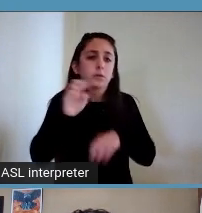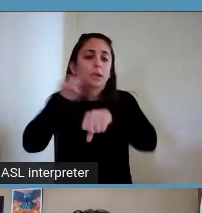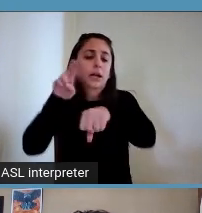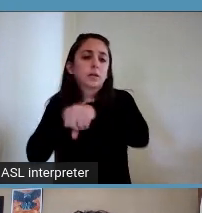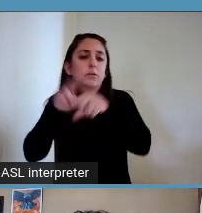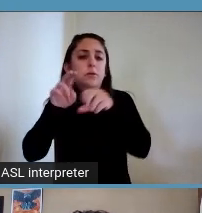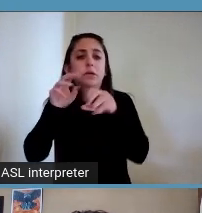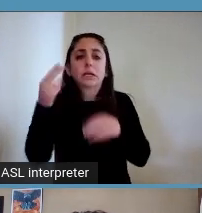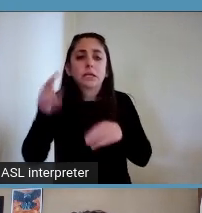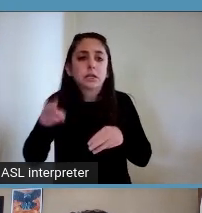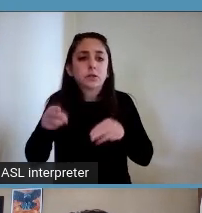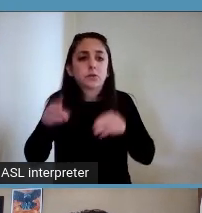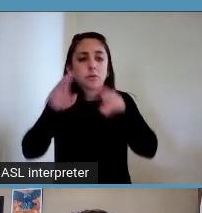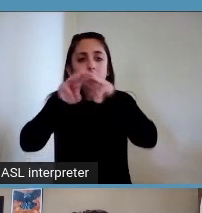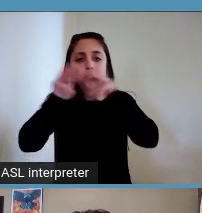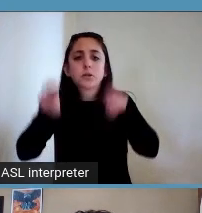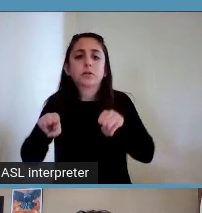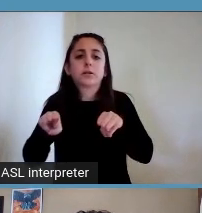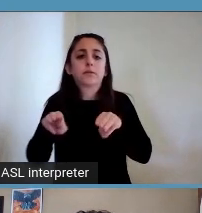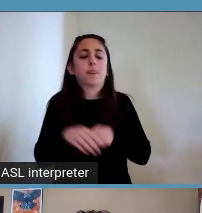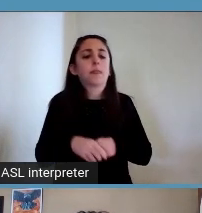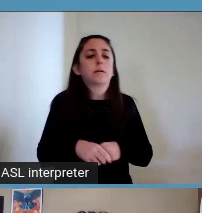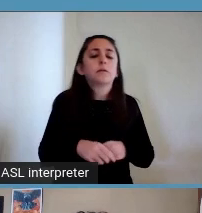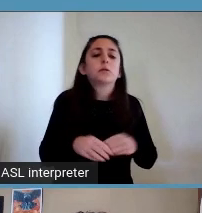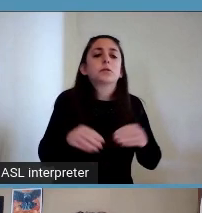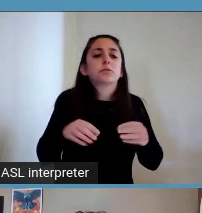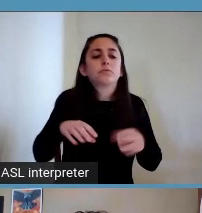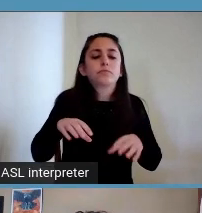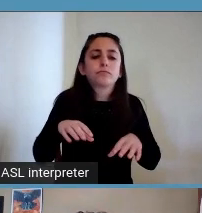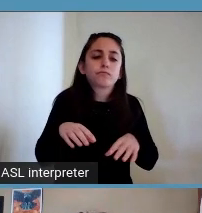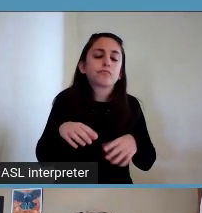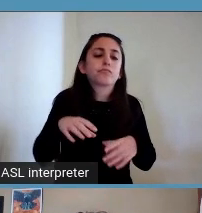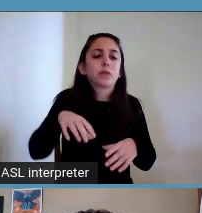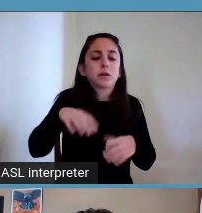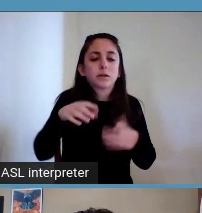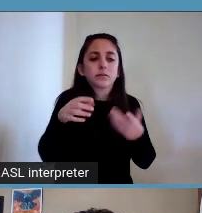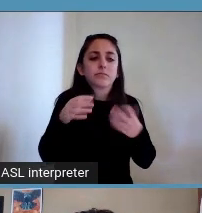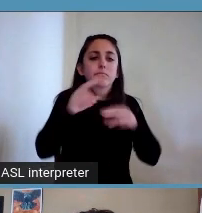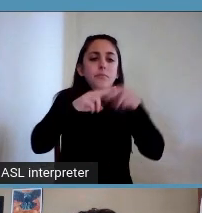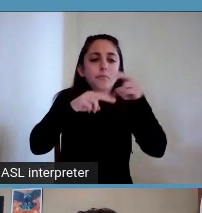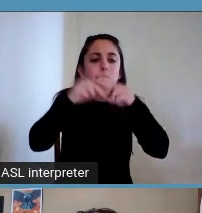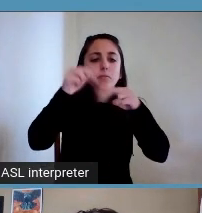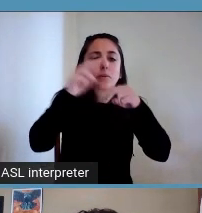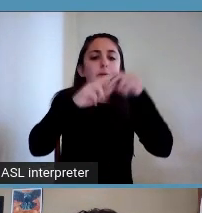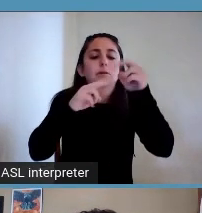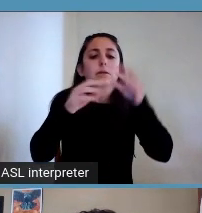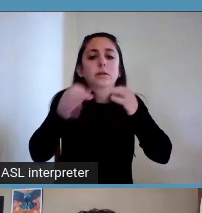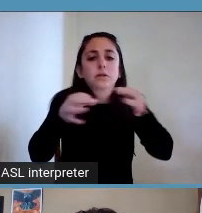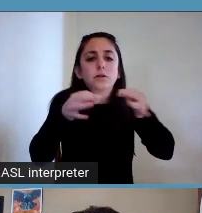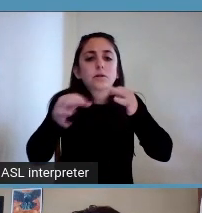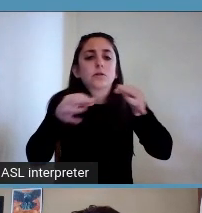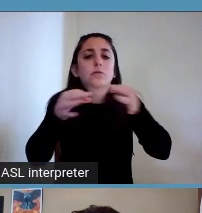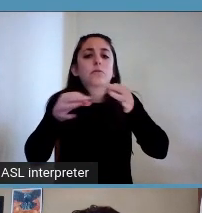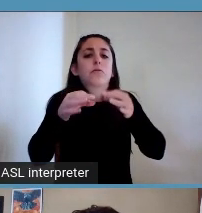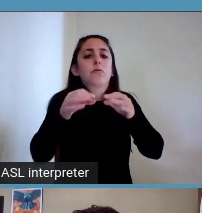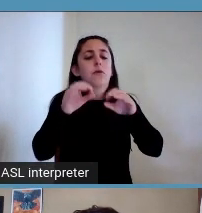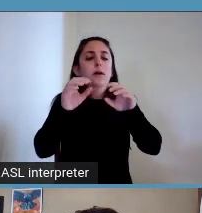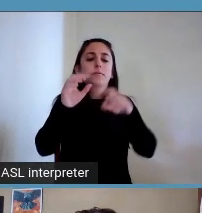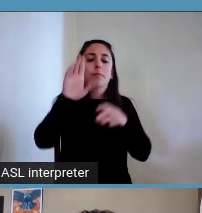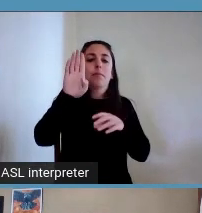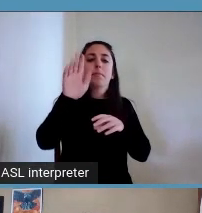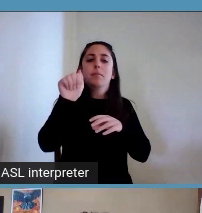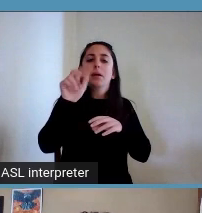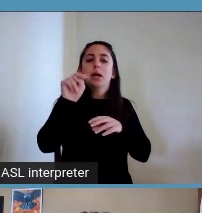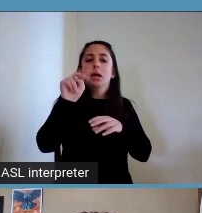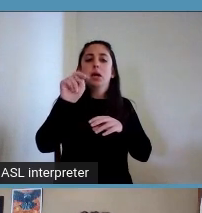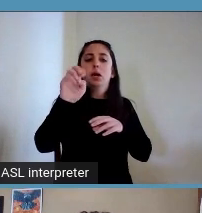building. There's a large rectangular tower, and on the front of that is our blue Mysteries of the Night exhibit banner. The roof